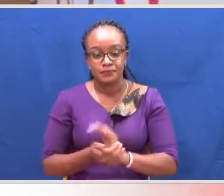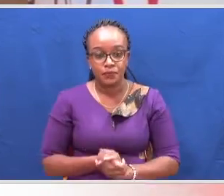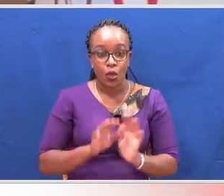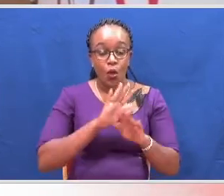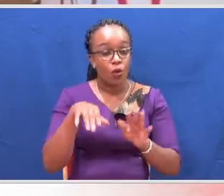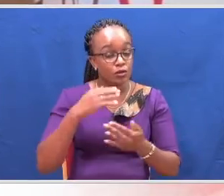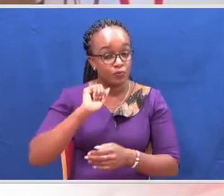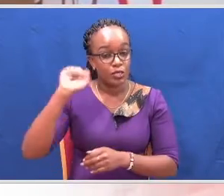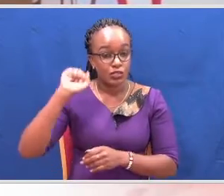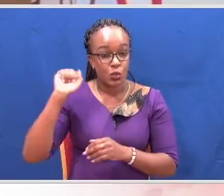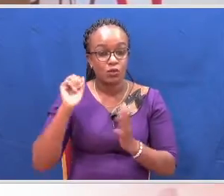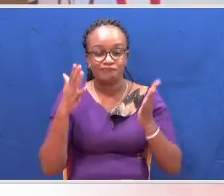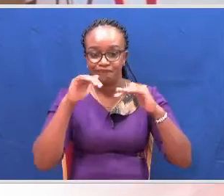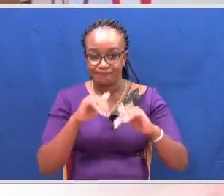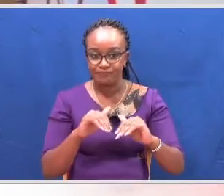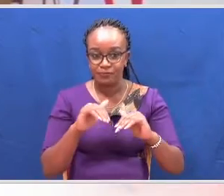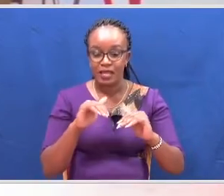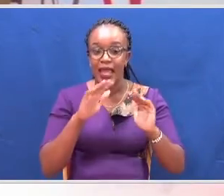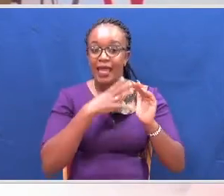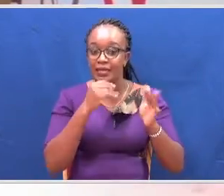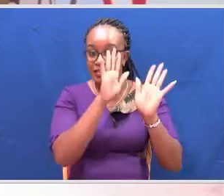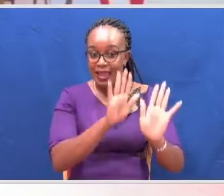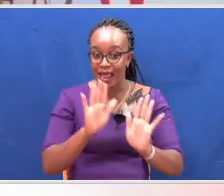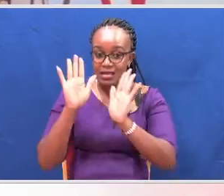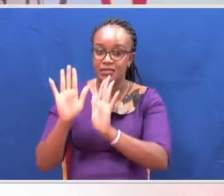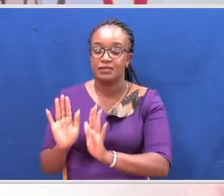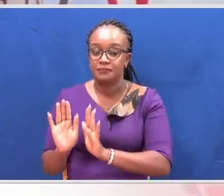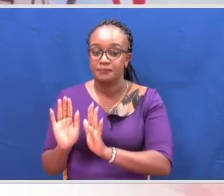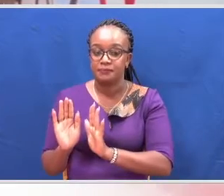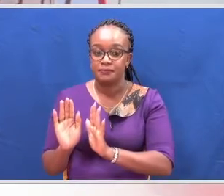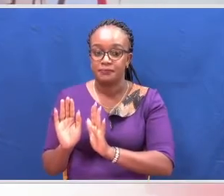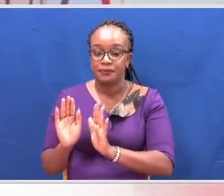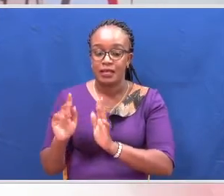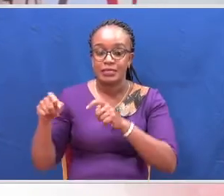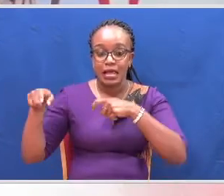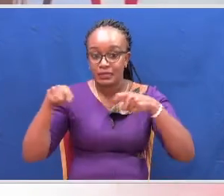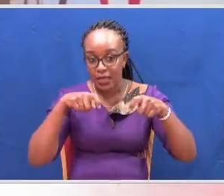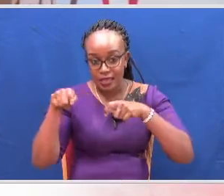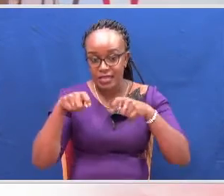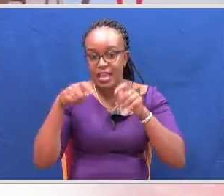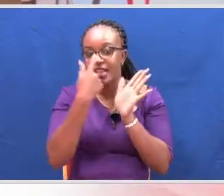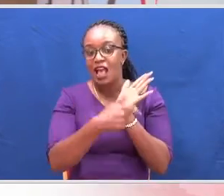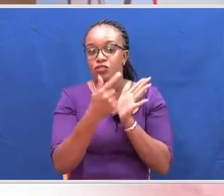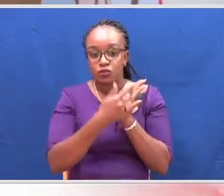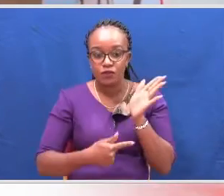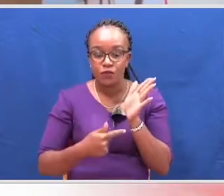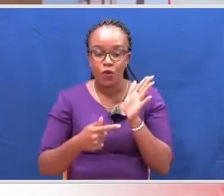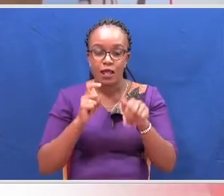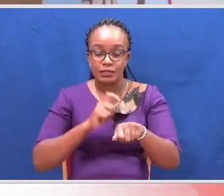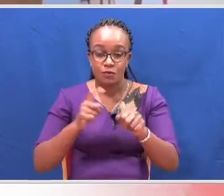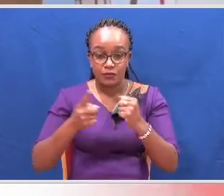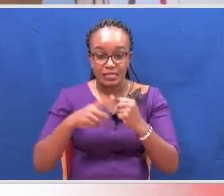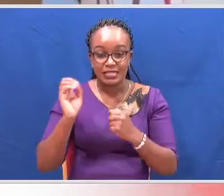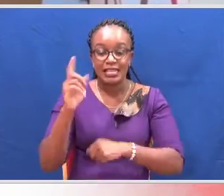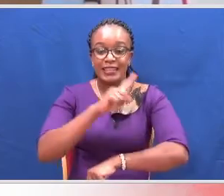gatherings and rallies are suspended for a period of 60 days,